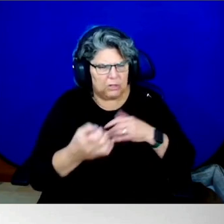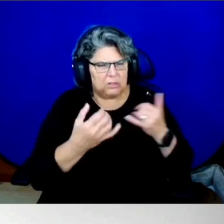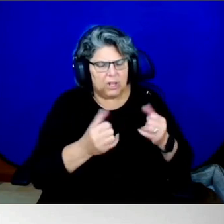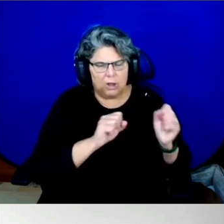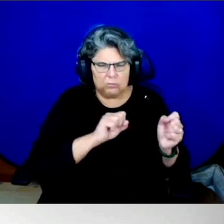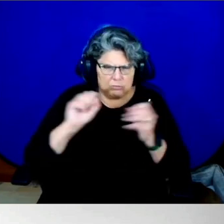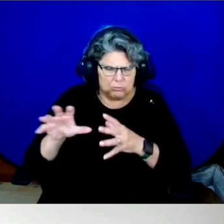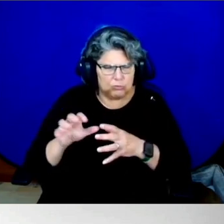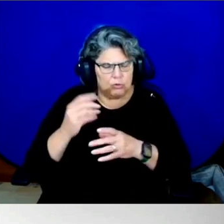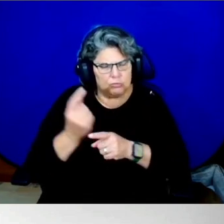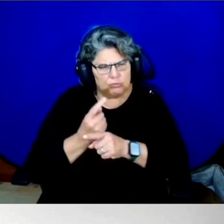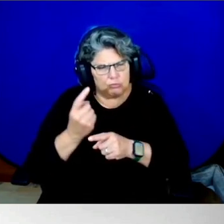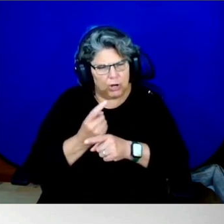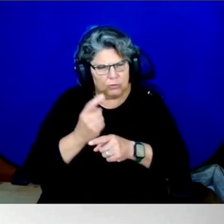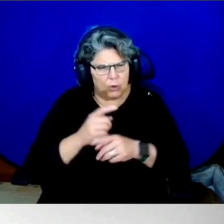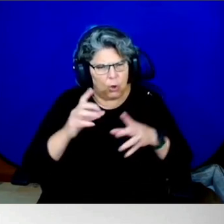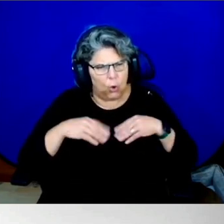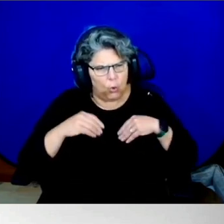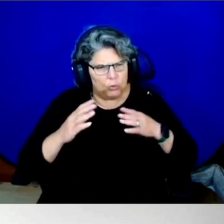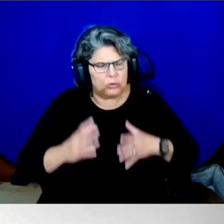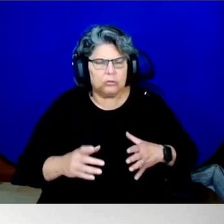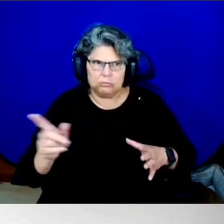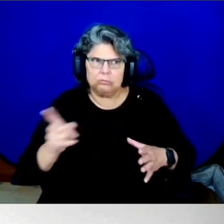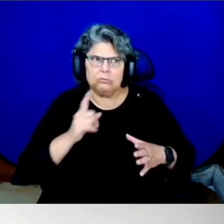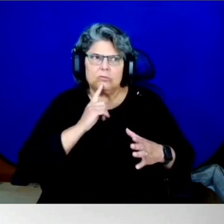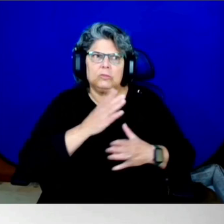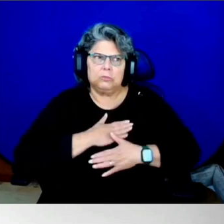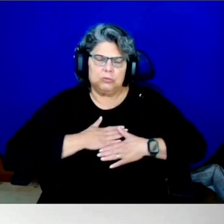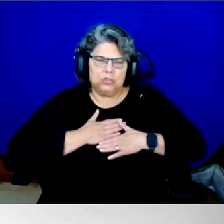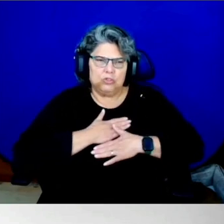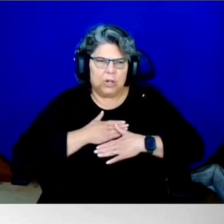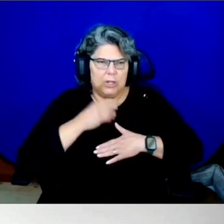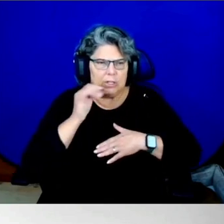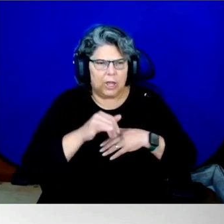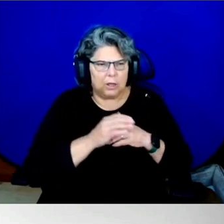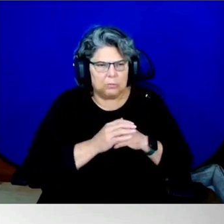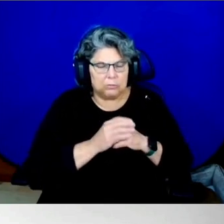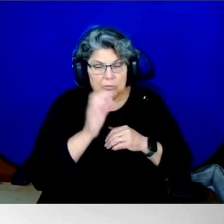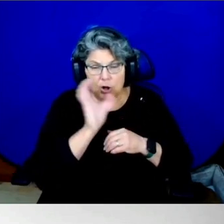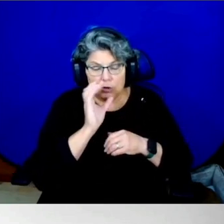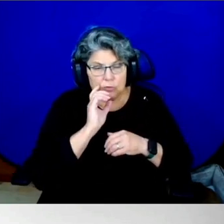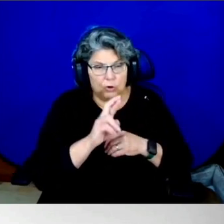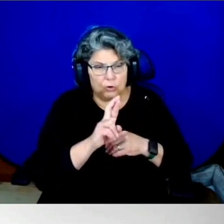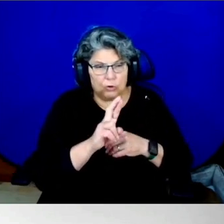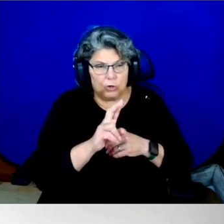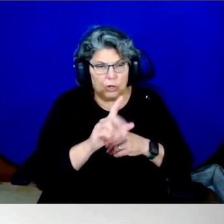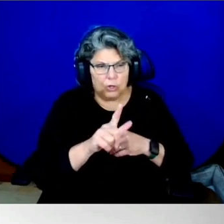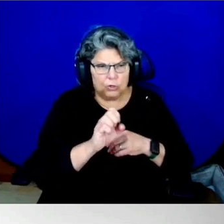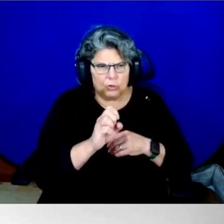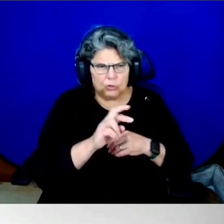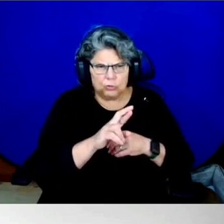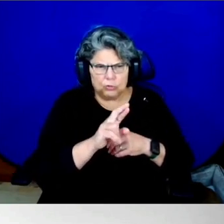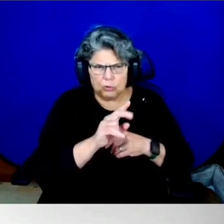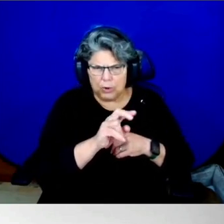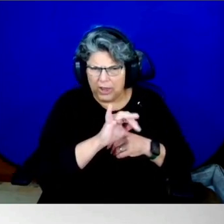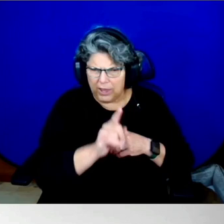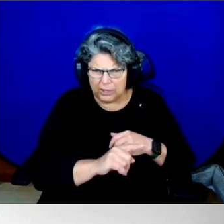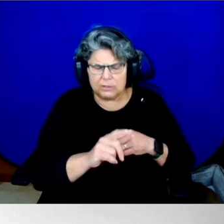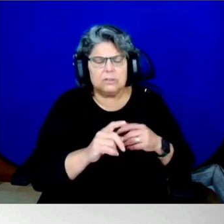owner, who was super appreciative. The hunt for Ruelas continues as we're doing this press